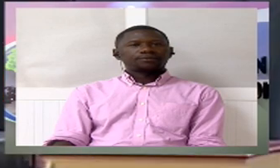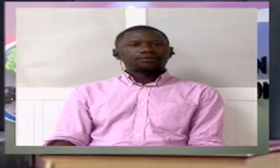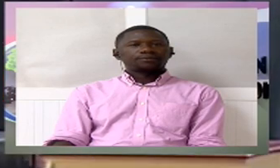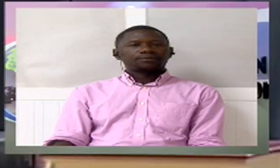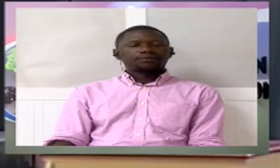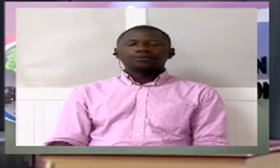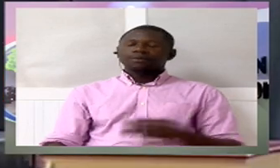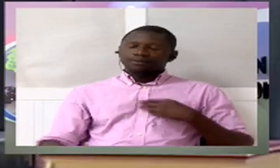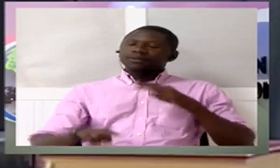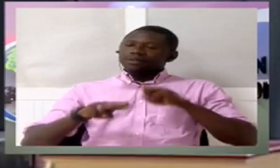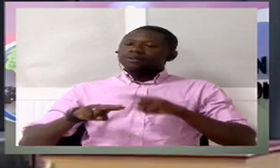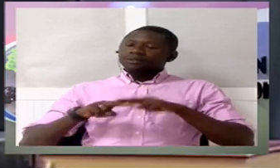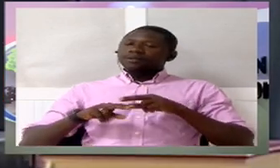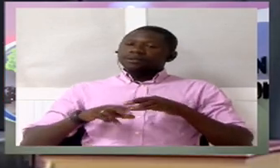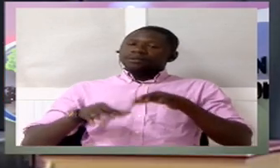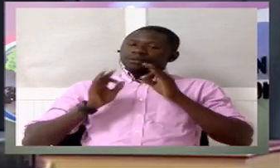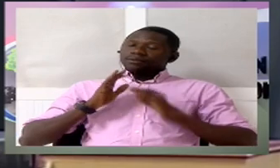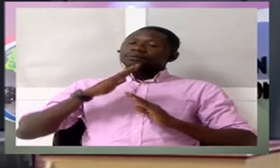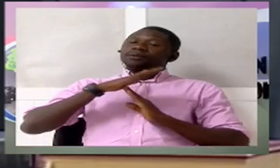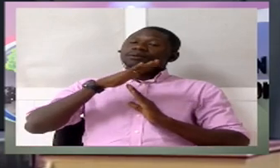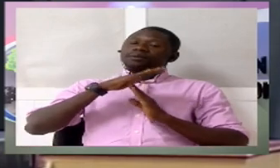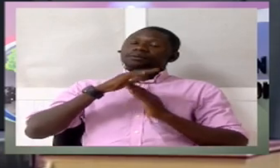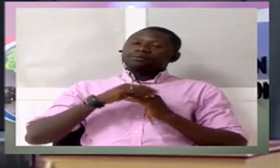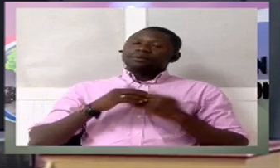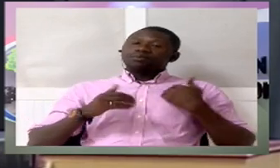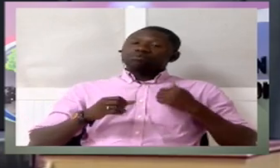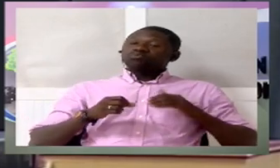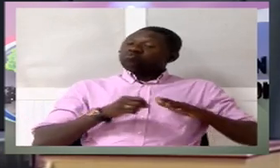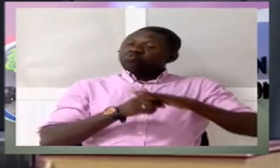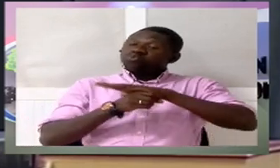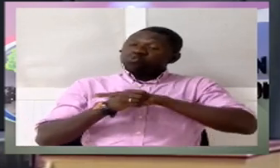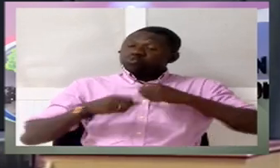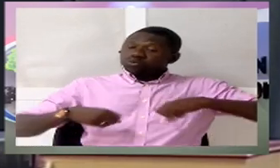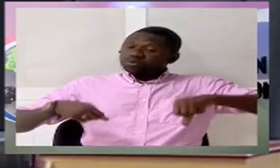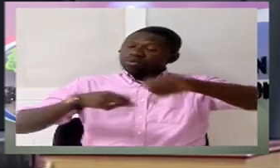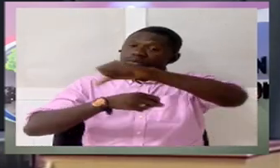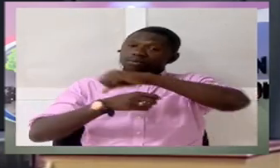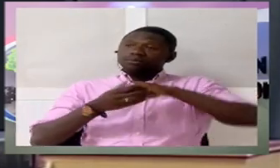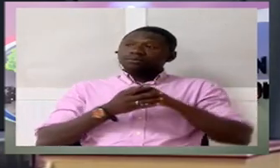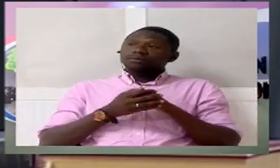I sat down to take some rest. People tried, but they were unable to